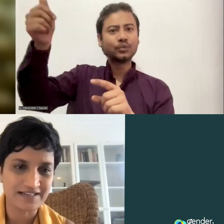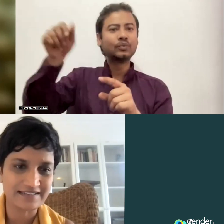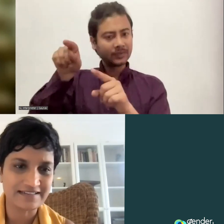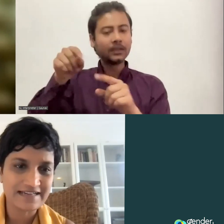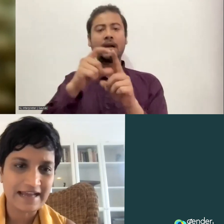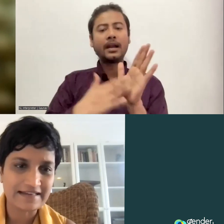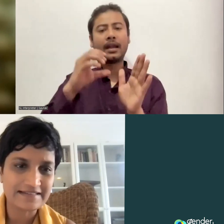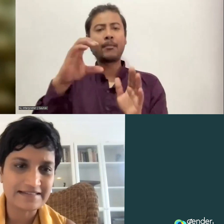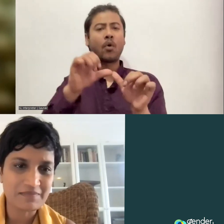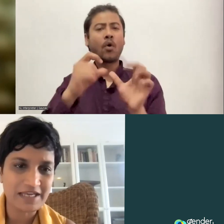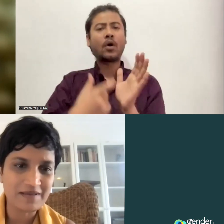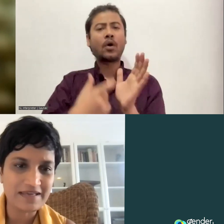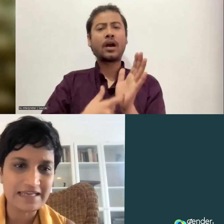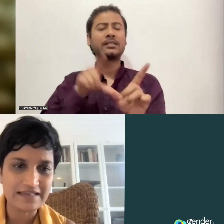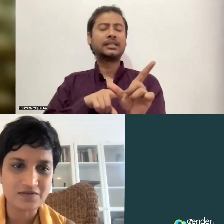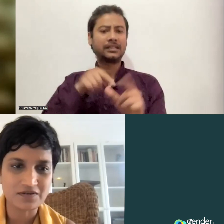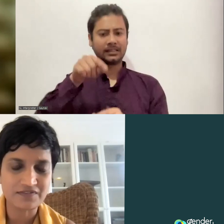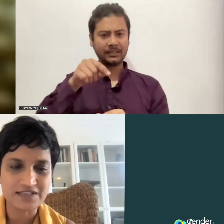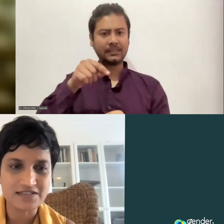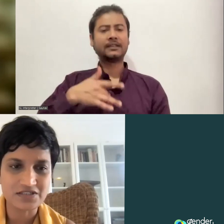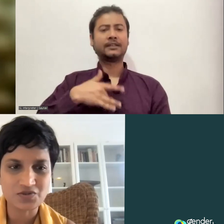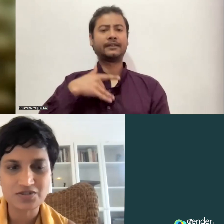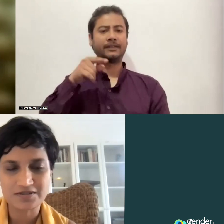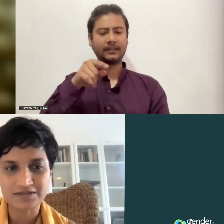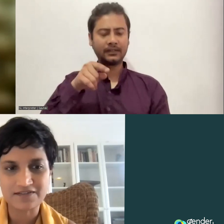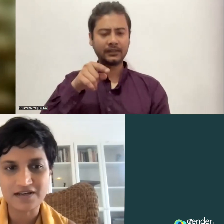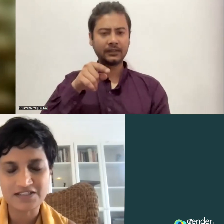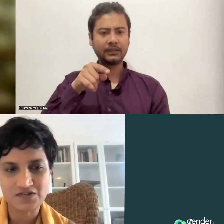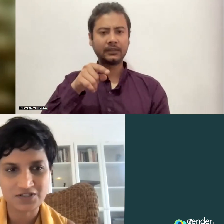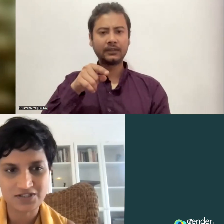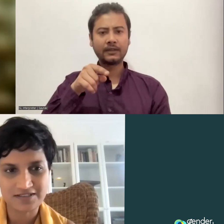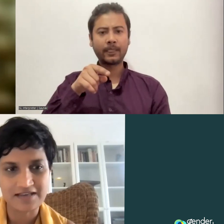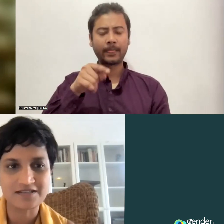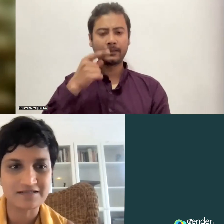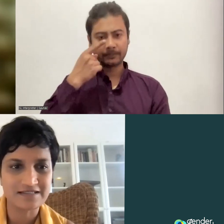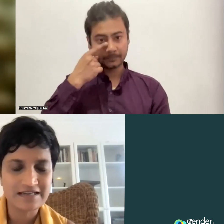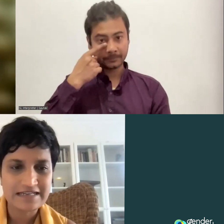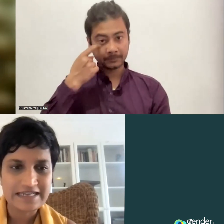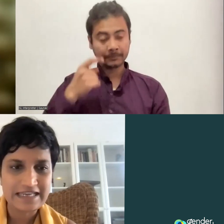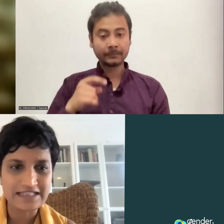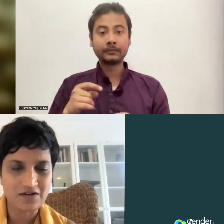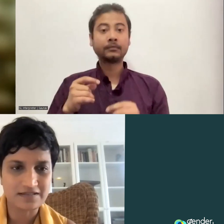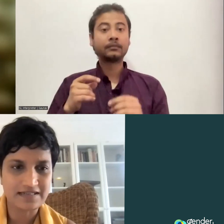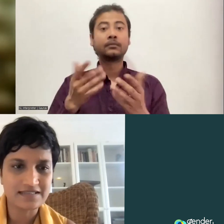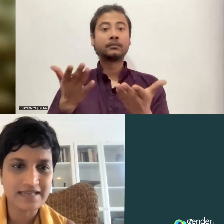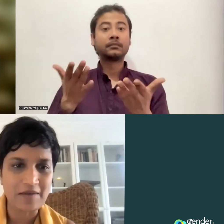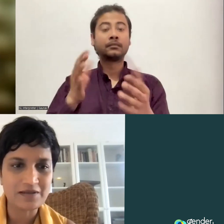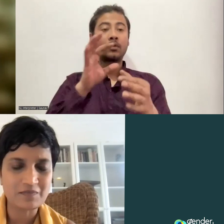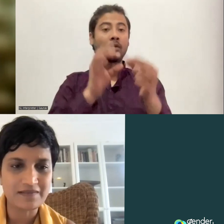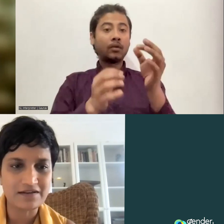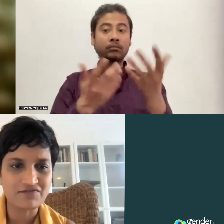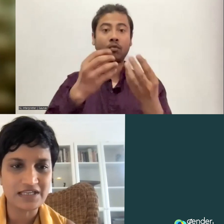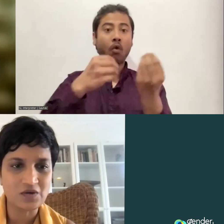constant evolution, right? And maybe in sort of institutional and very structured centers, it doesn't